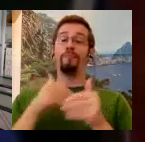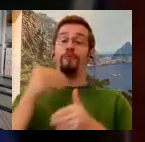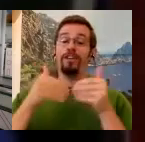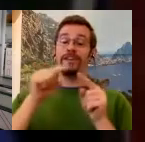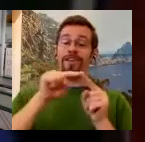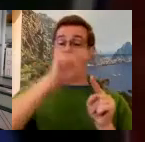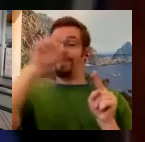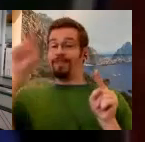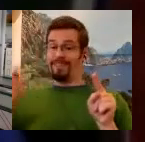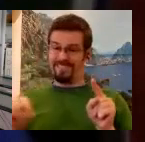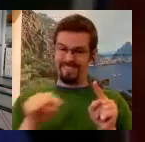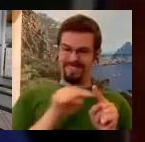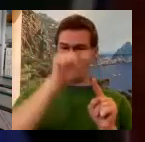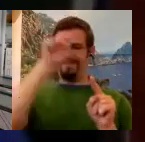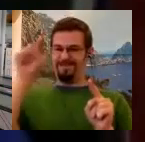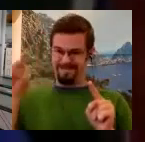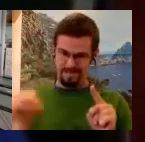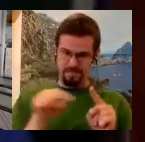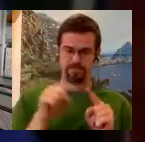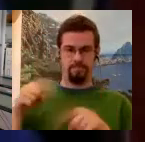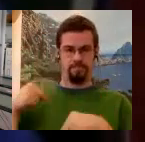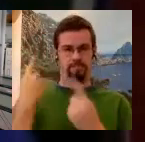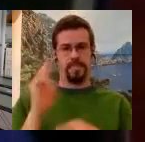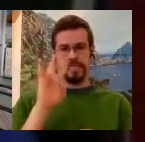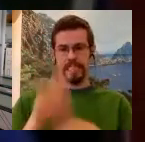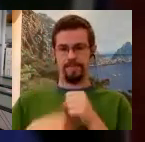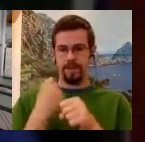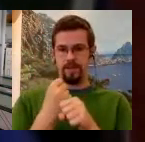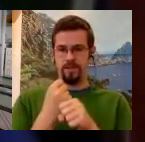7 years. And